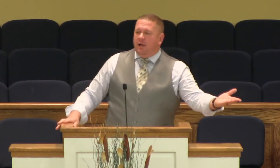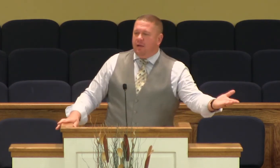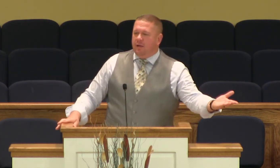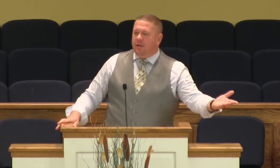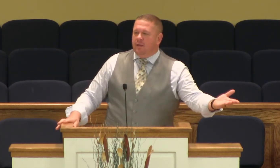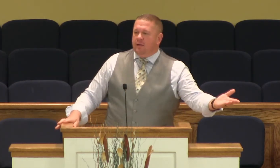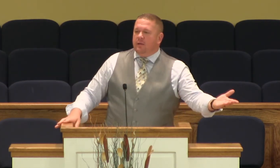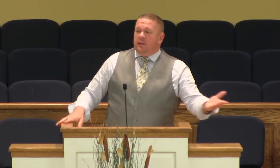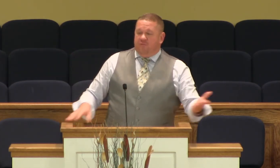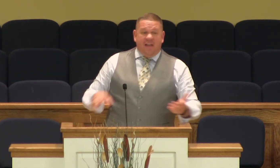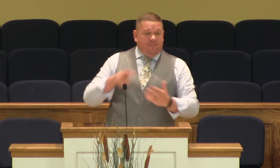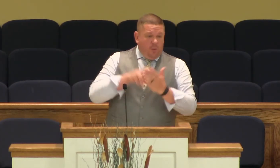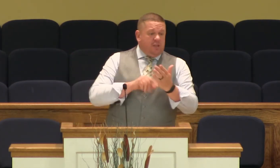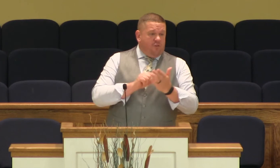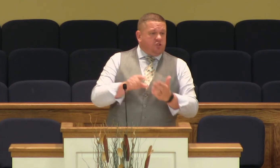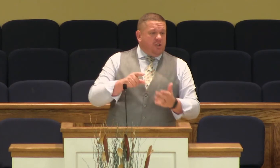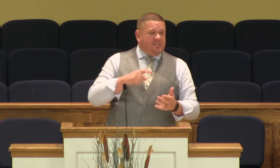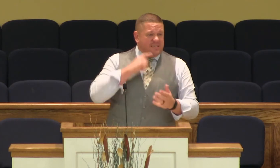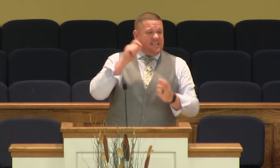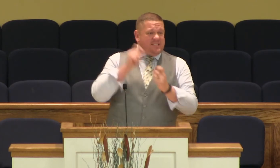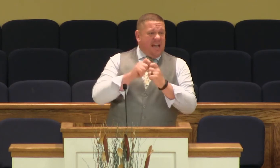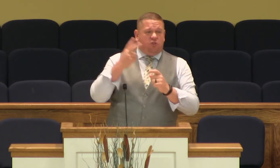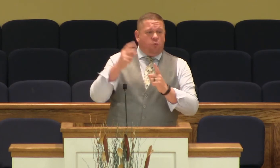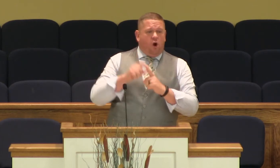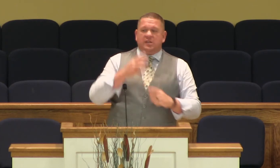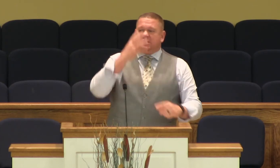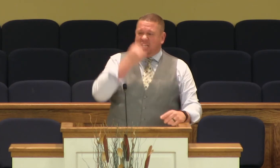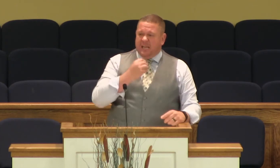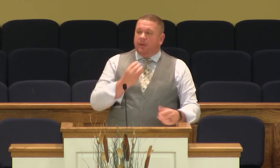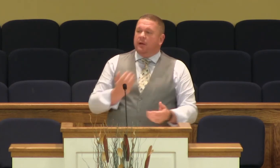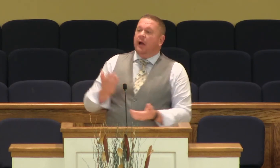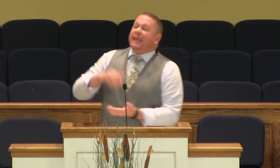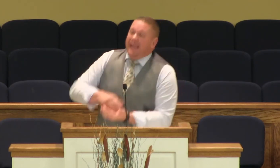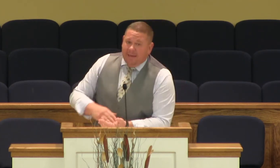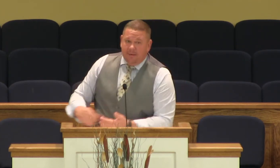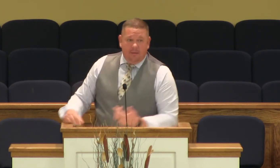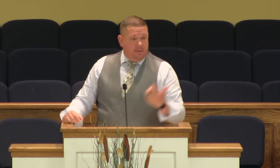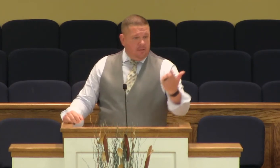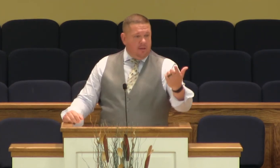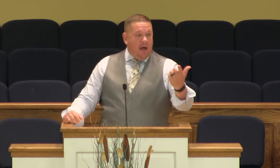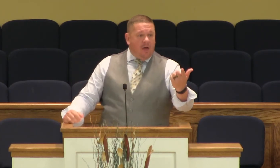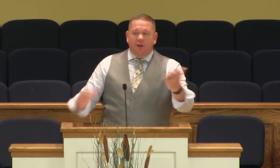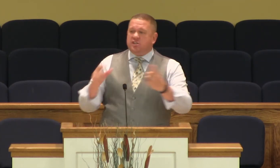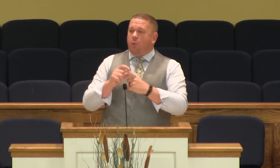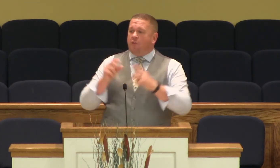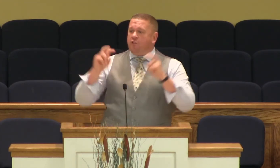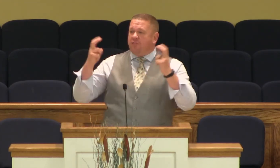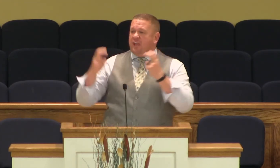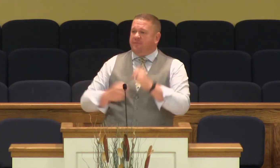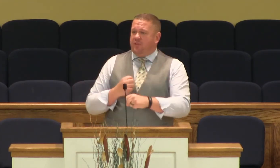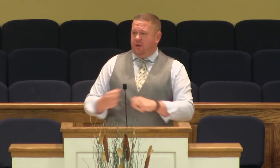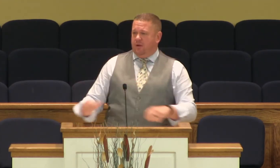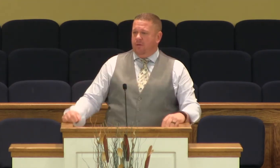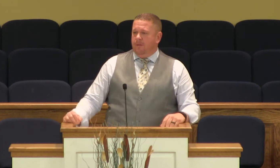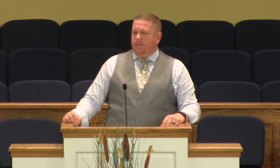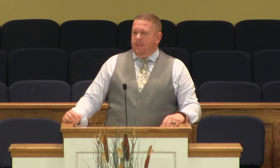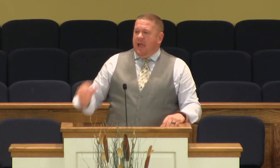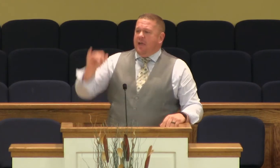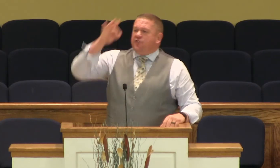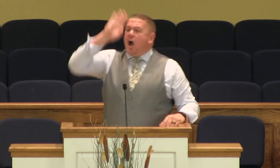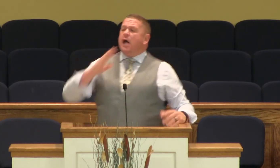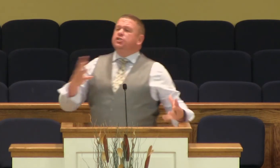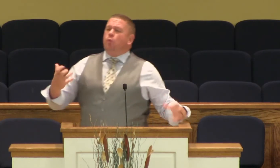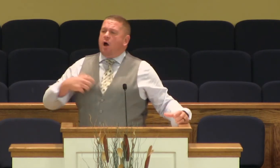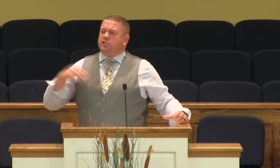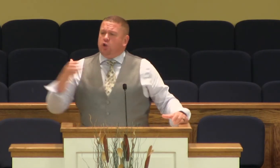what? In fact, if you read the verse there, it says the exact two words, asleep. Again. Ha, there's our word for our theme for the year.